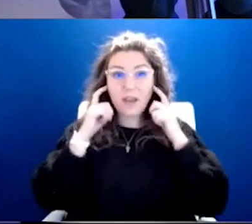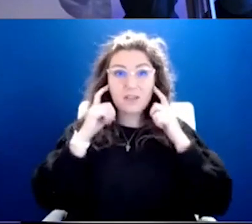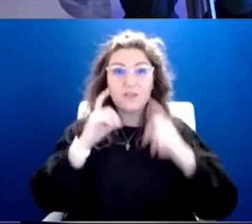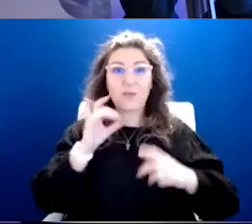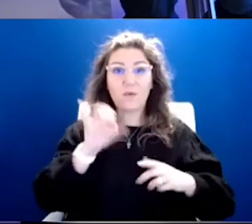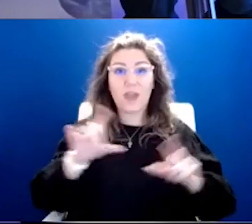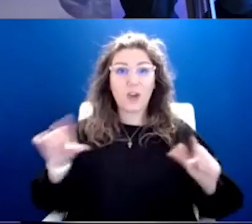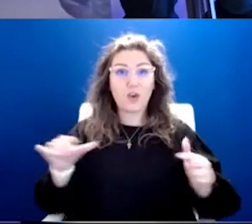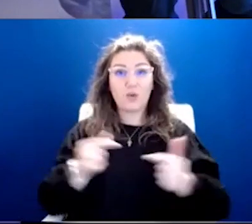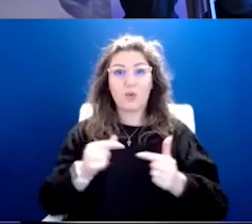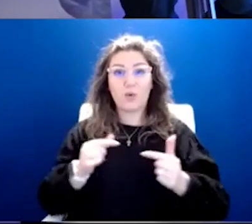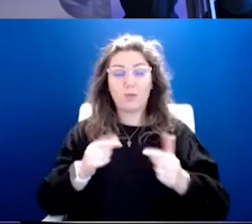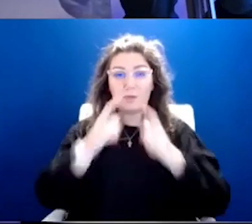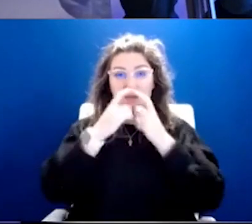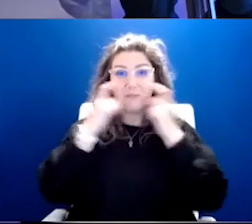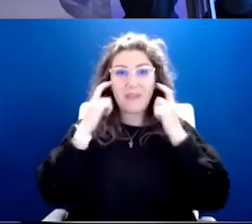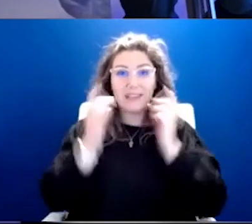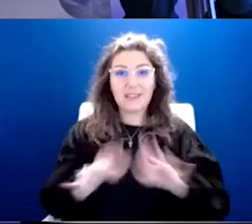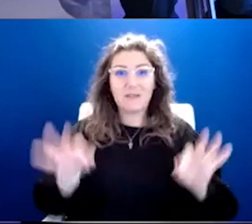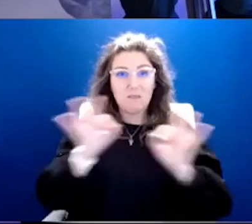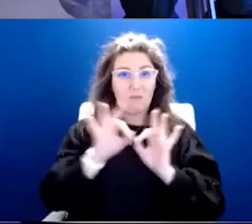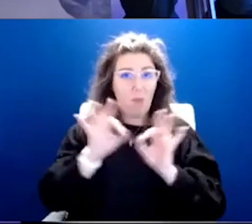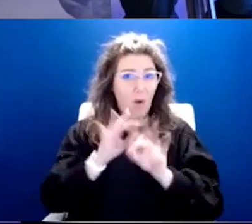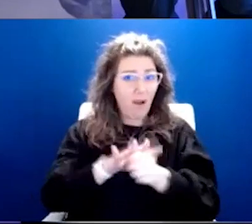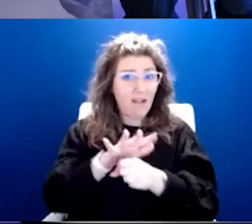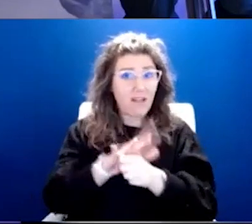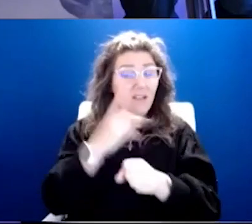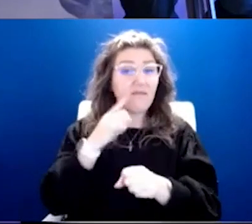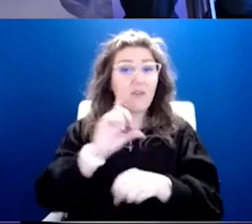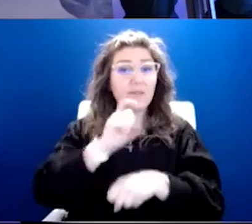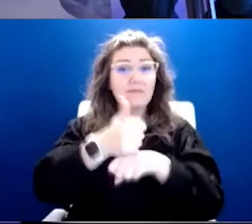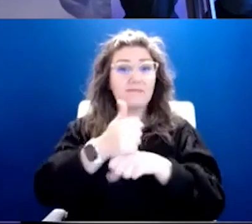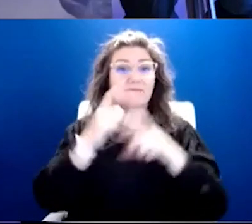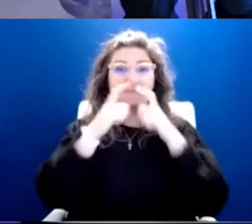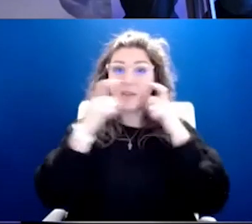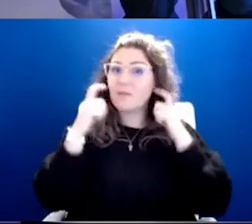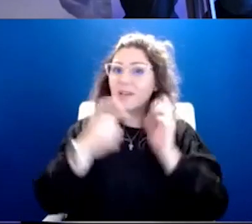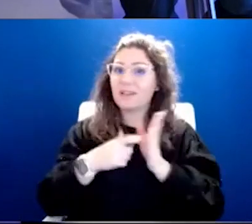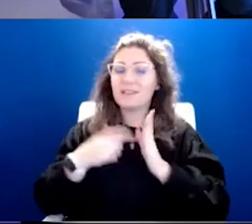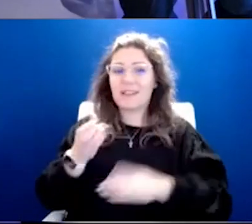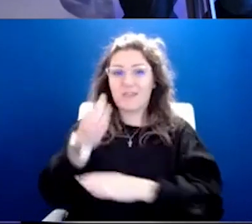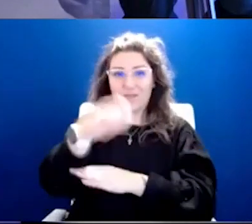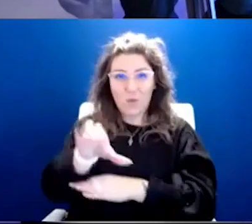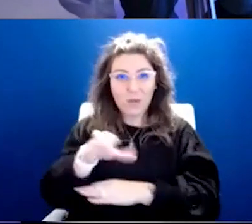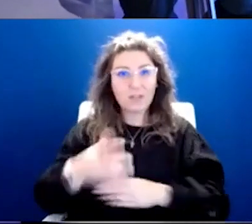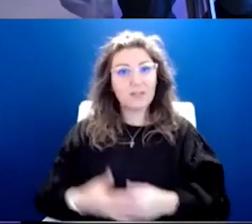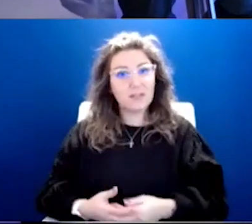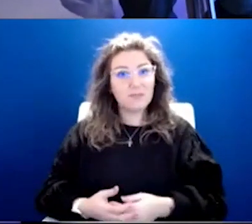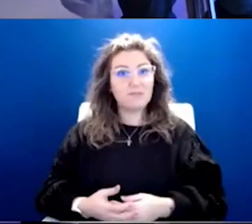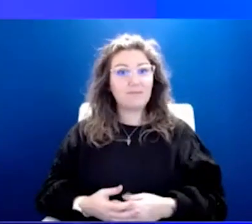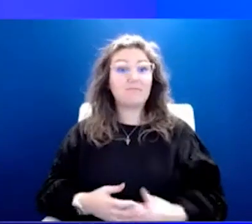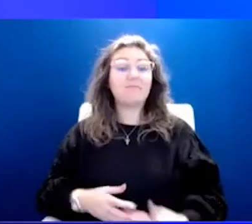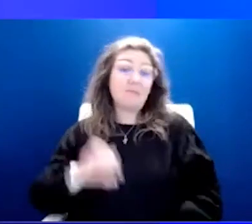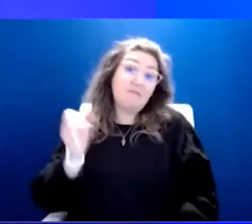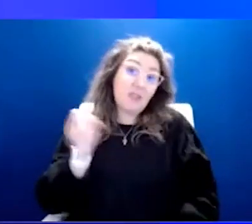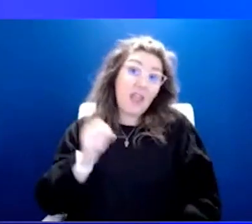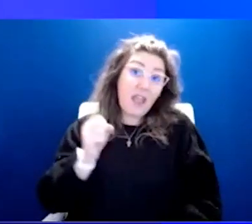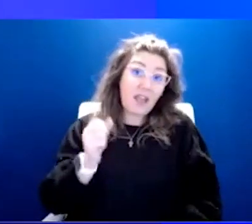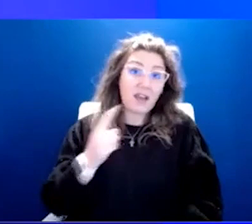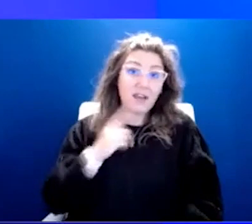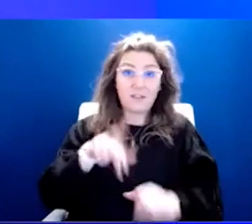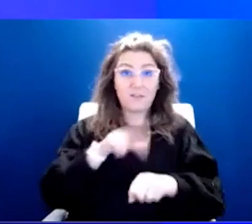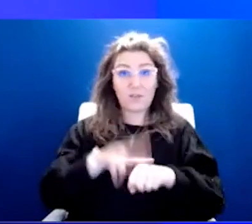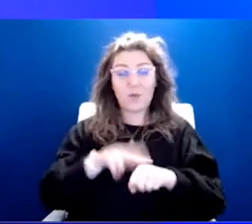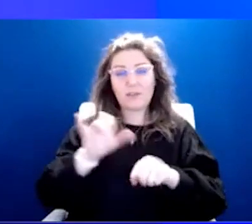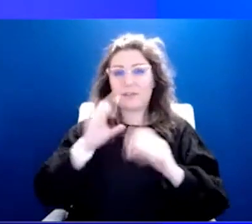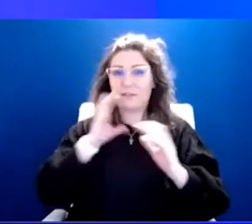mask important enough to put a mask mandate in place, like a force? Yeah. Well, we've, of course, had that conversation at